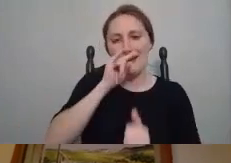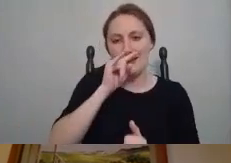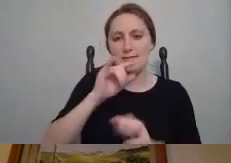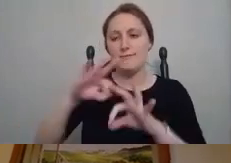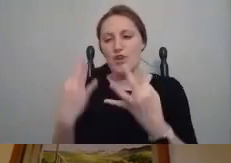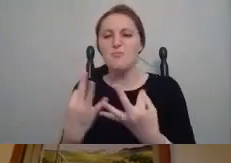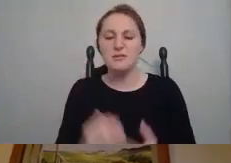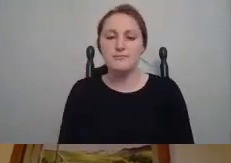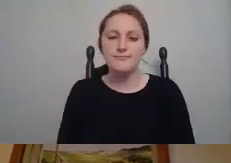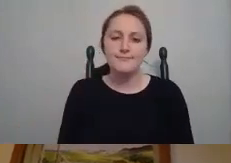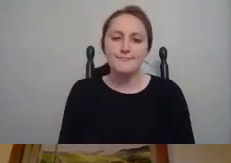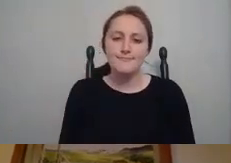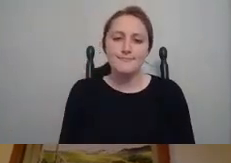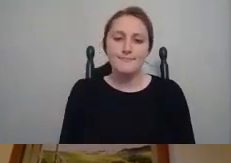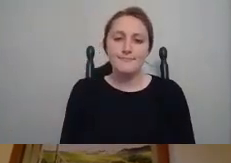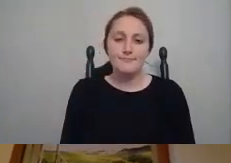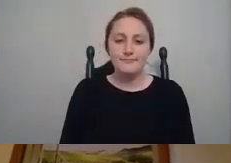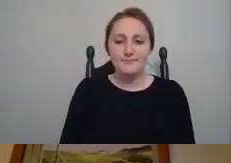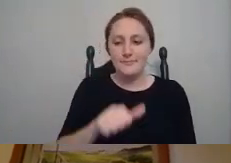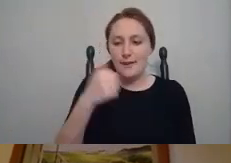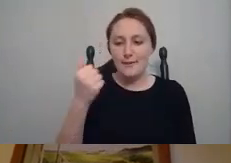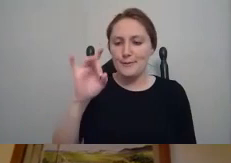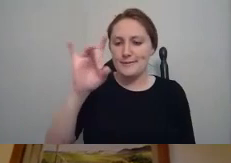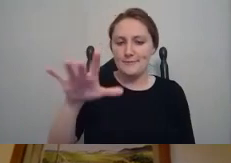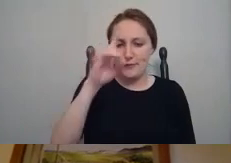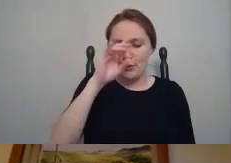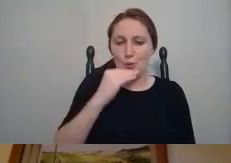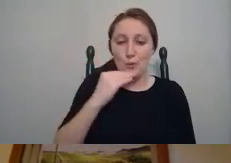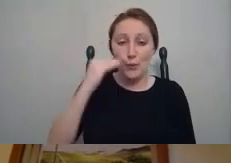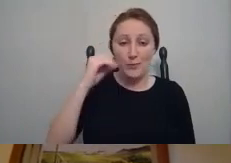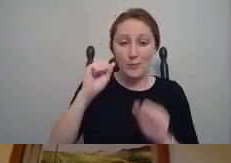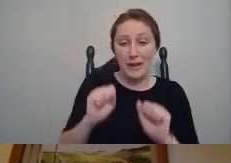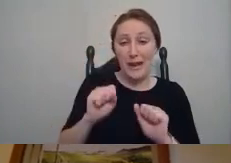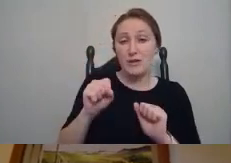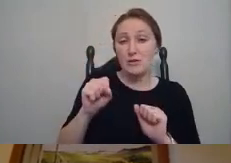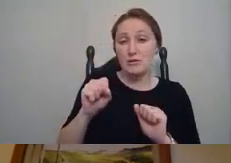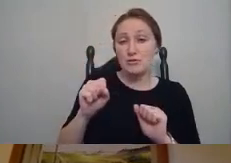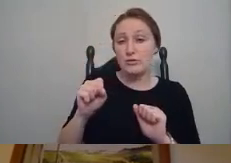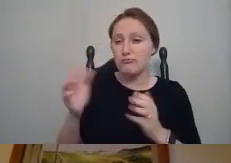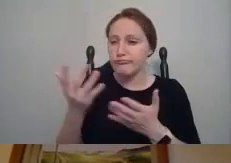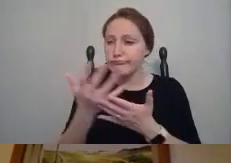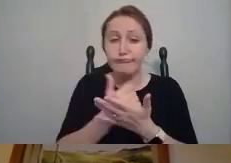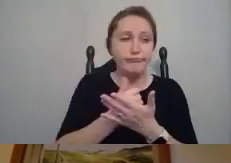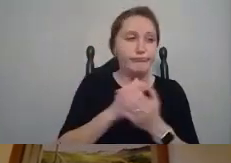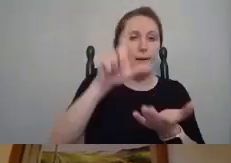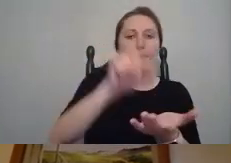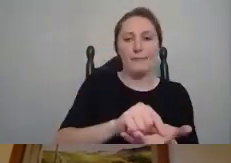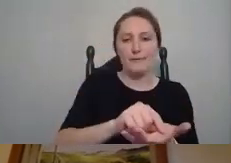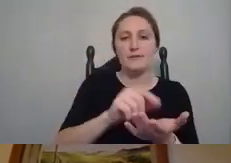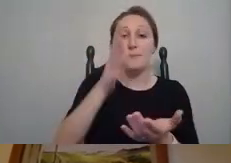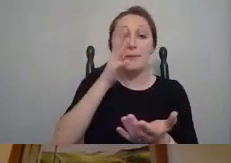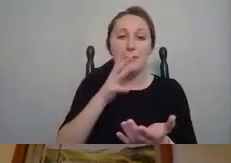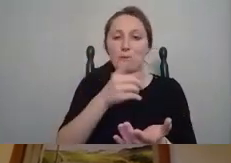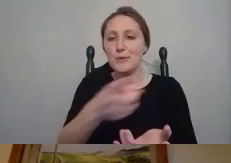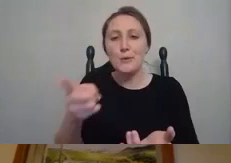time. There are probably some other tips for home that we can source and publish, and I'm sure parents are sharing, and we'll